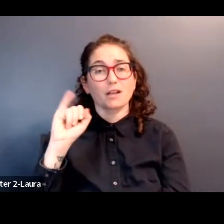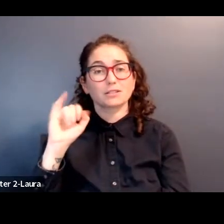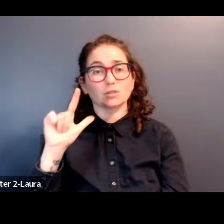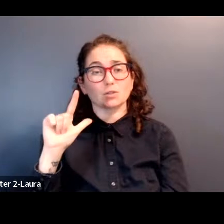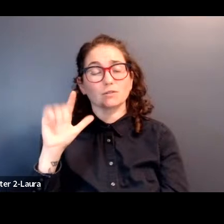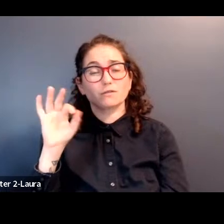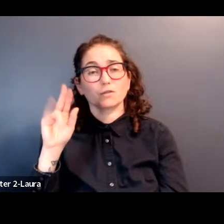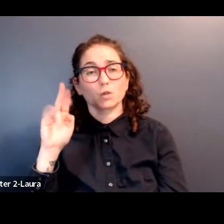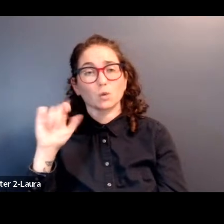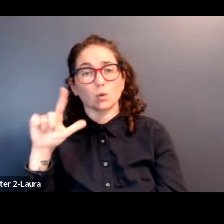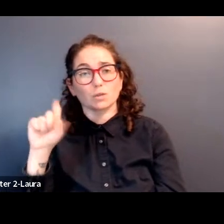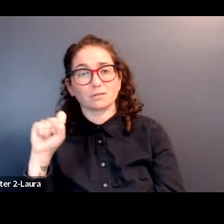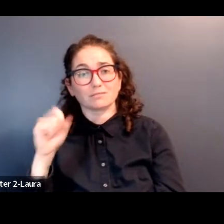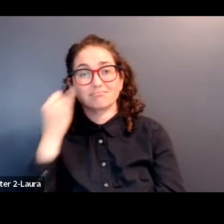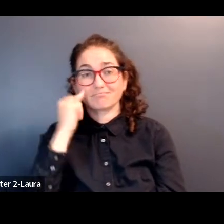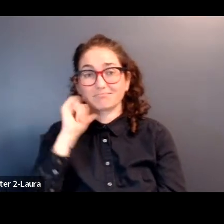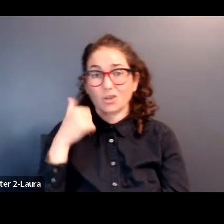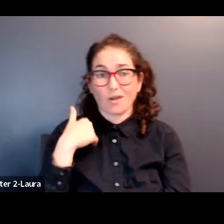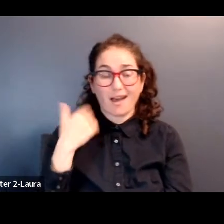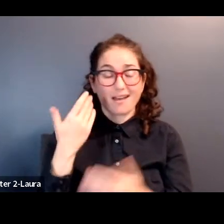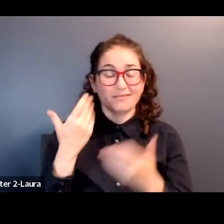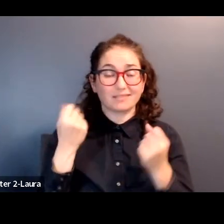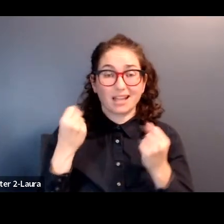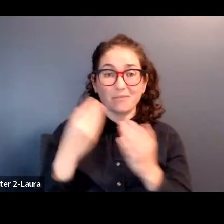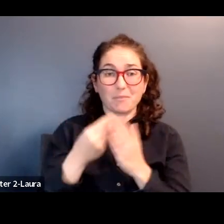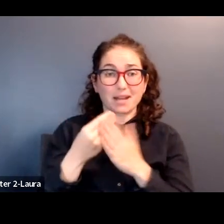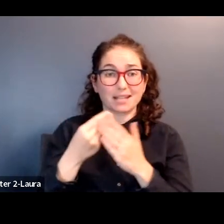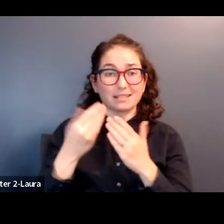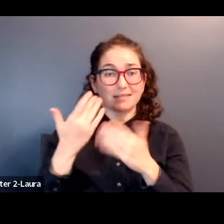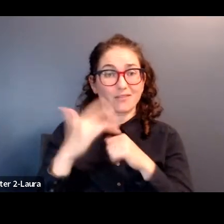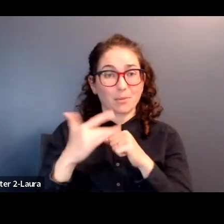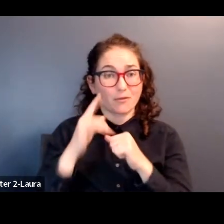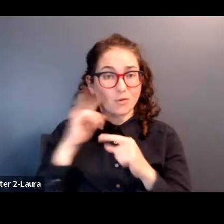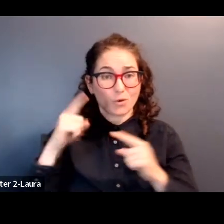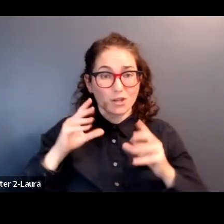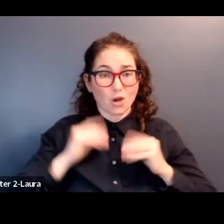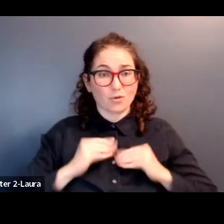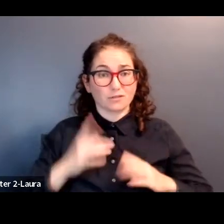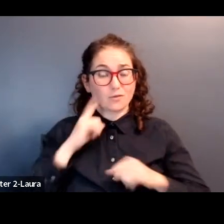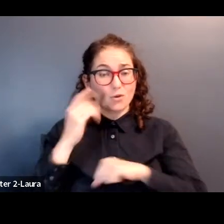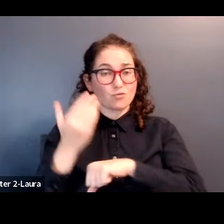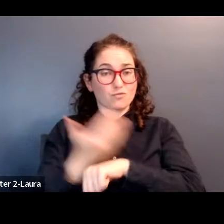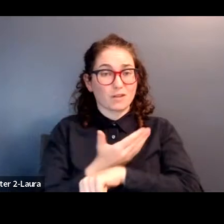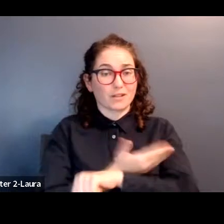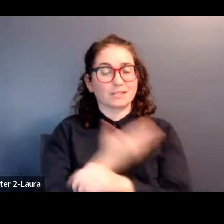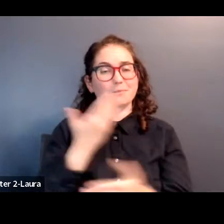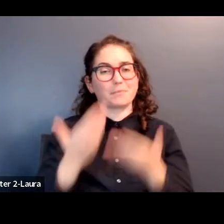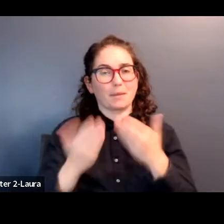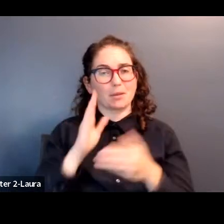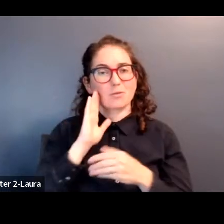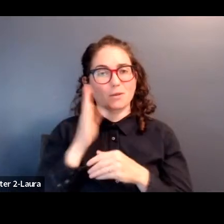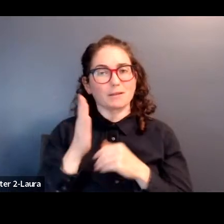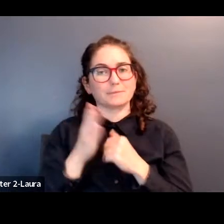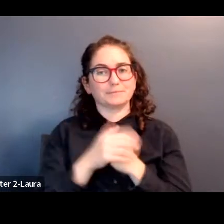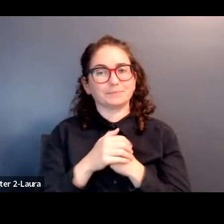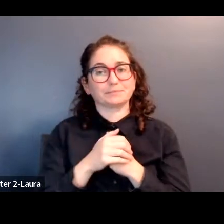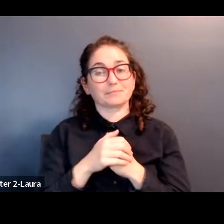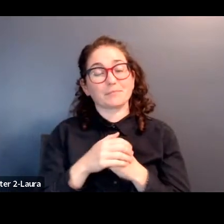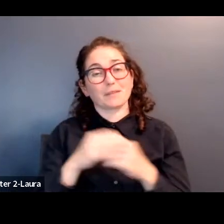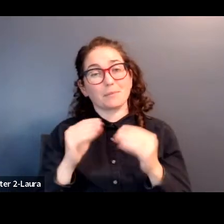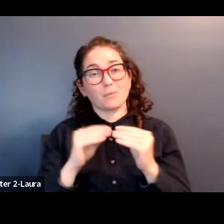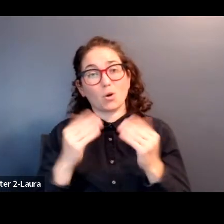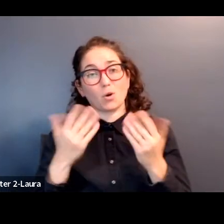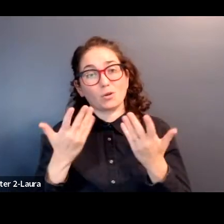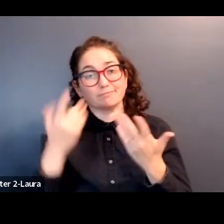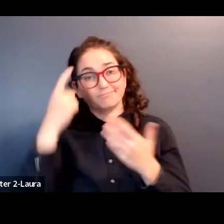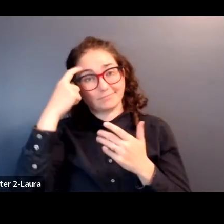Unless significant funds are made available to owners for these renovations, it may prove to make more sense to build